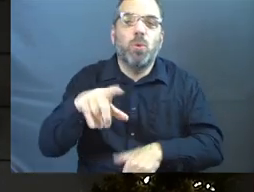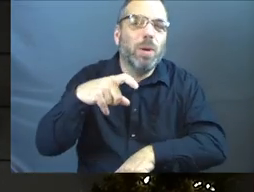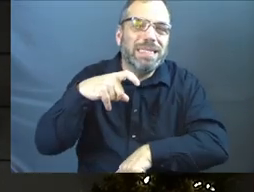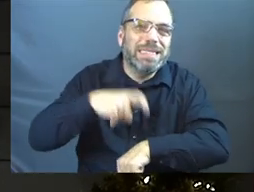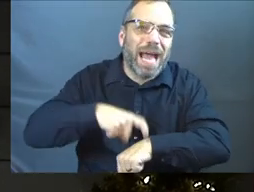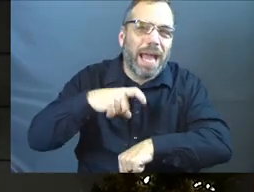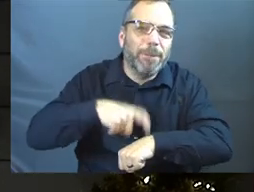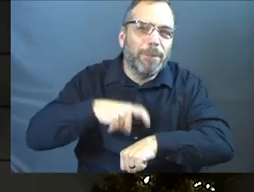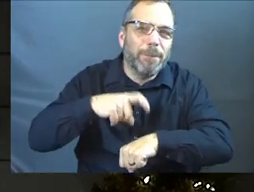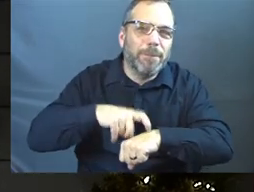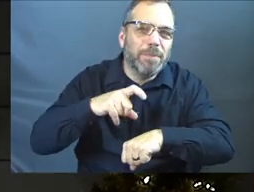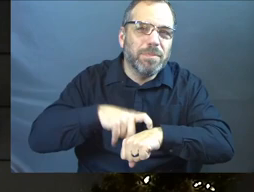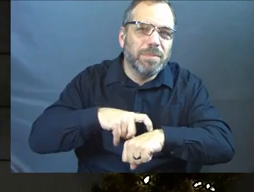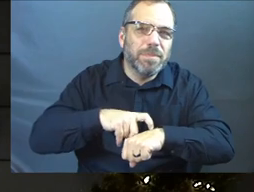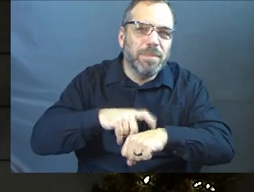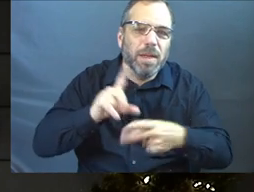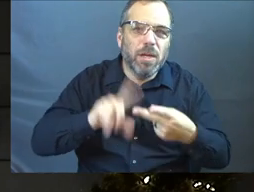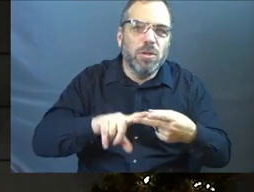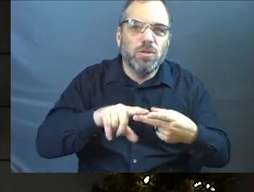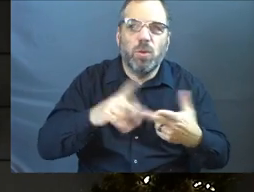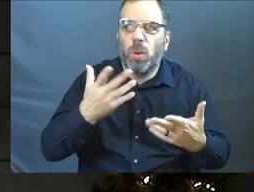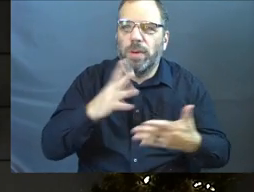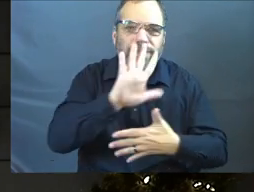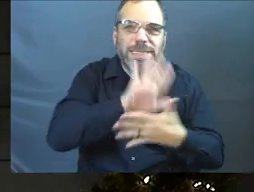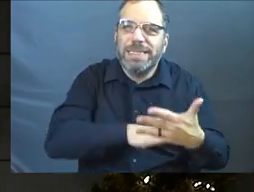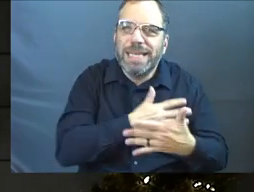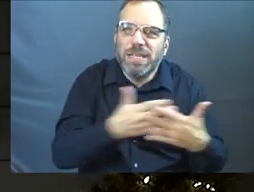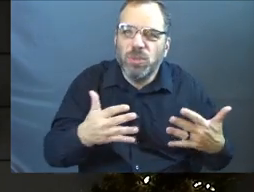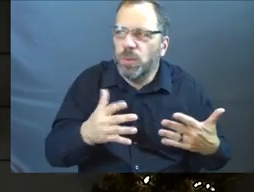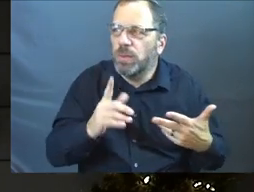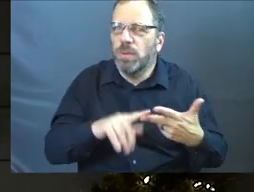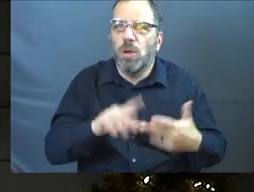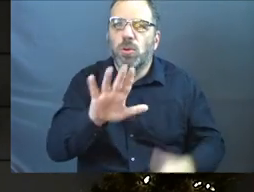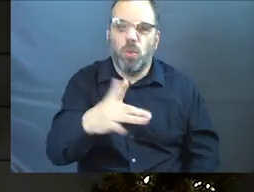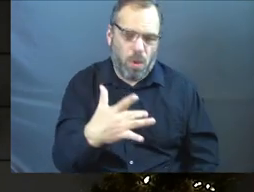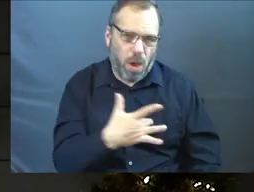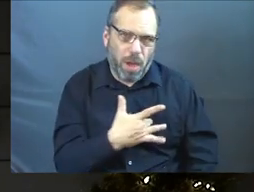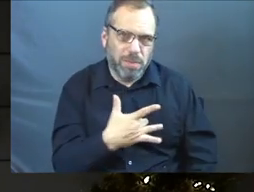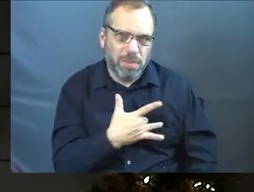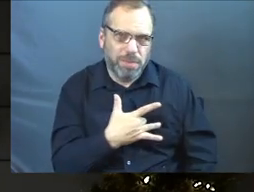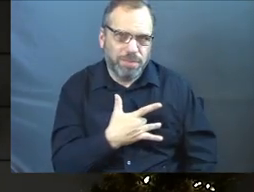time. I'm talking about your schedule. I'm talking about your heart.